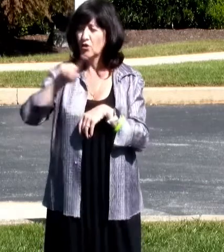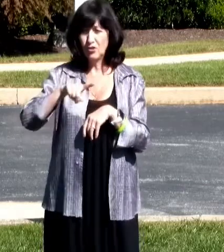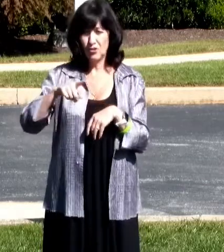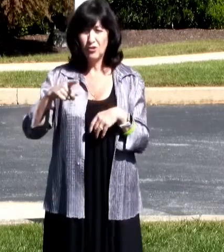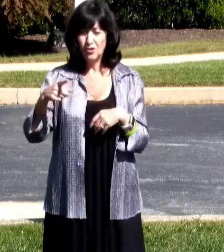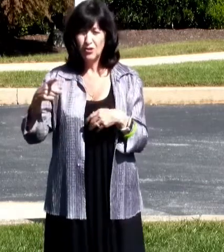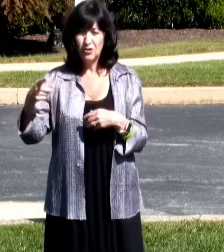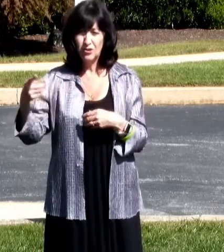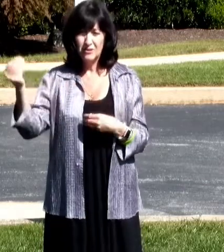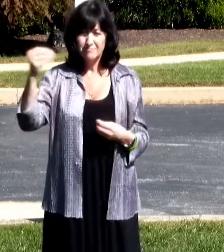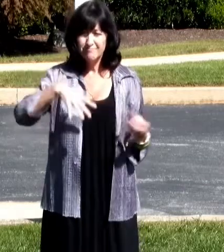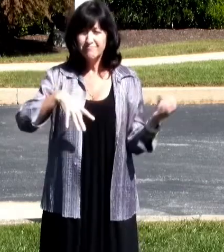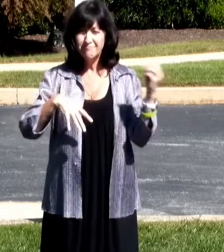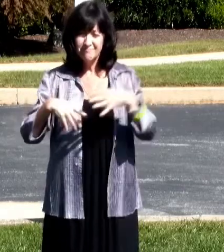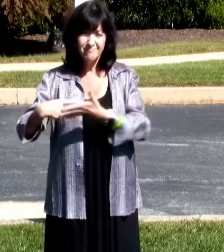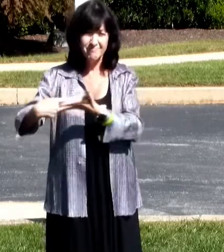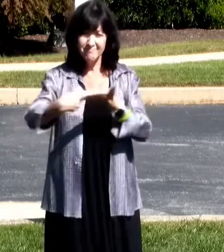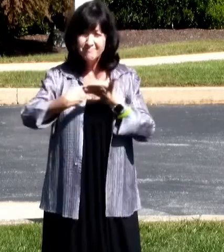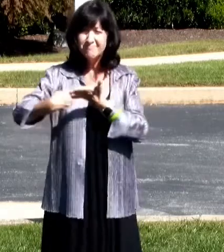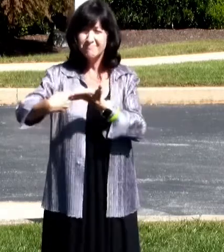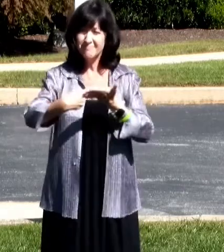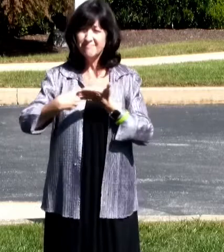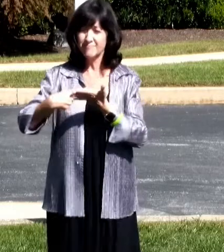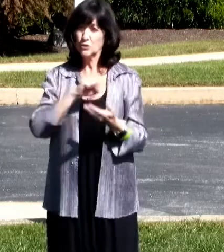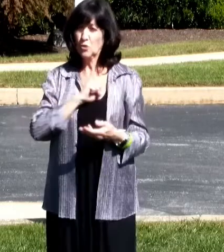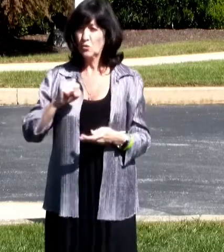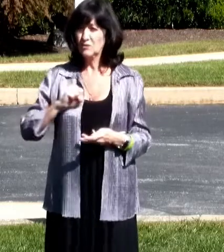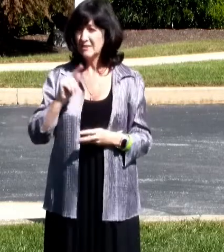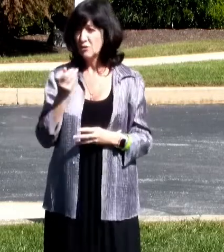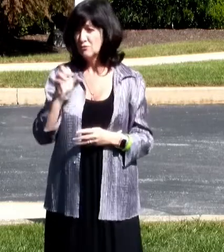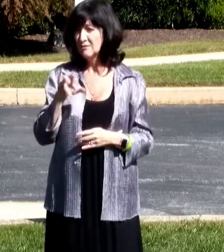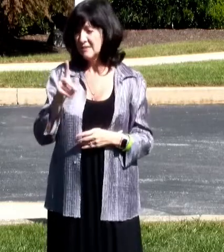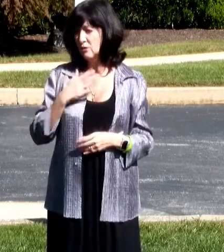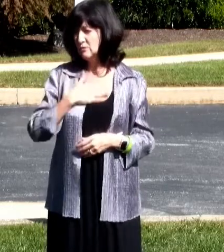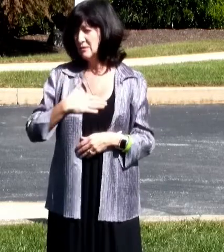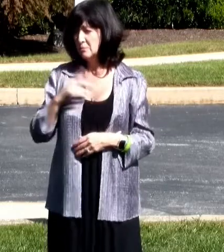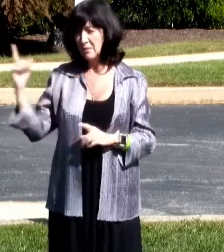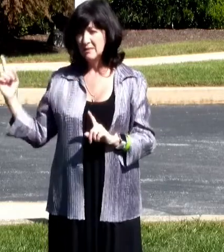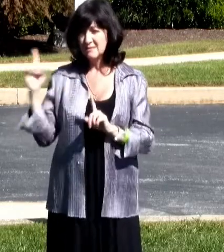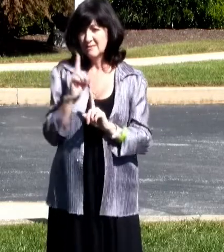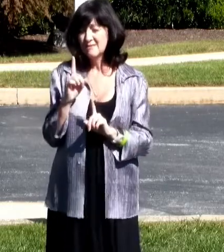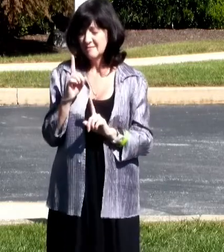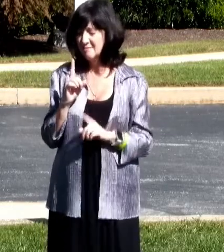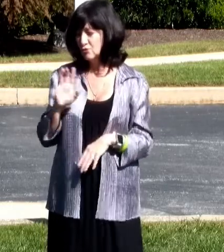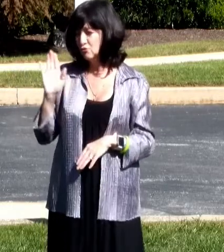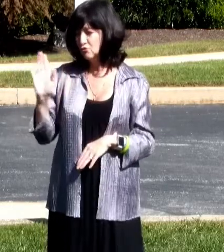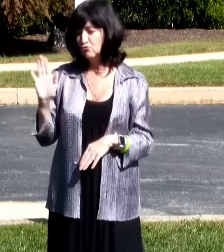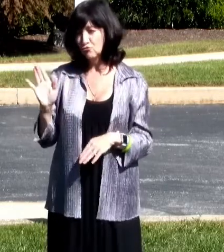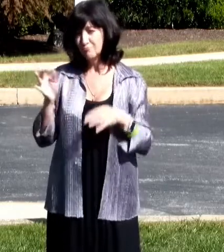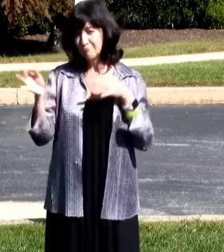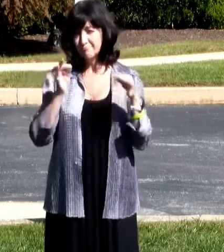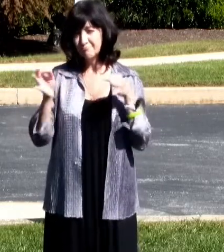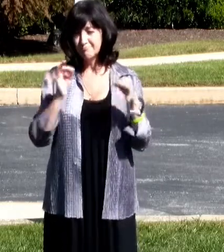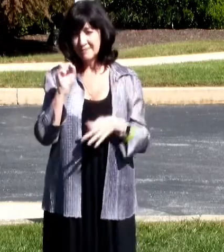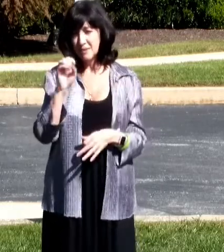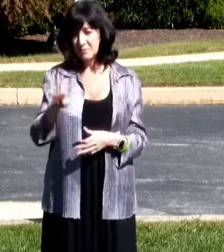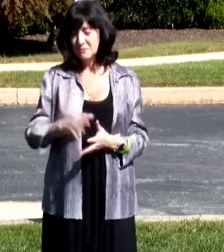that we get this right. So, Senator Townsend, please come forward and talk about your piece of legislation.